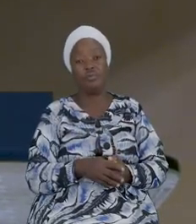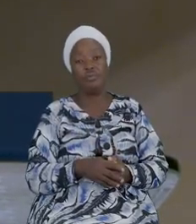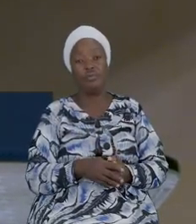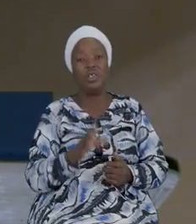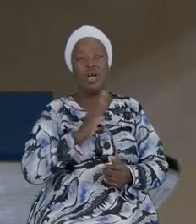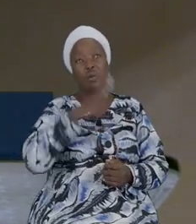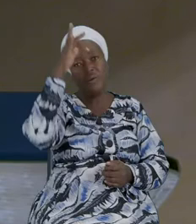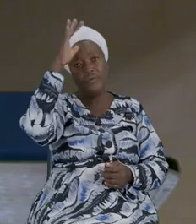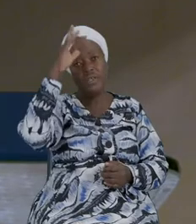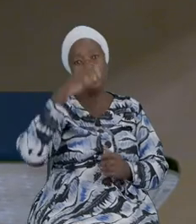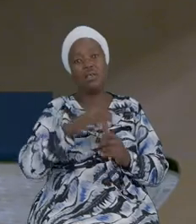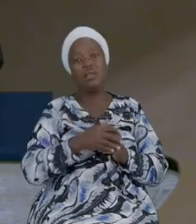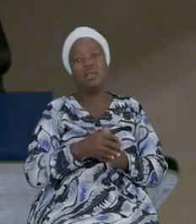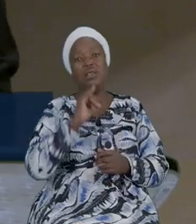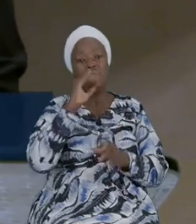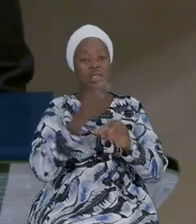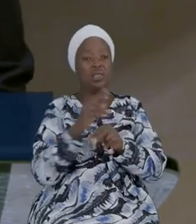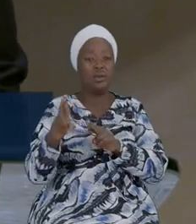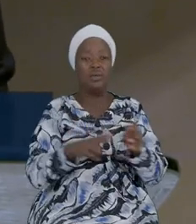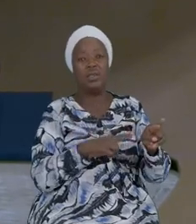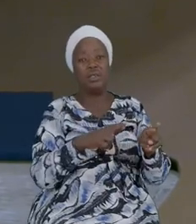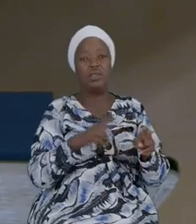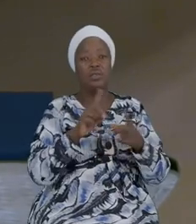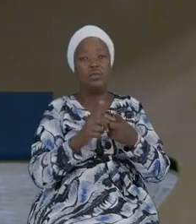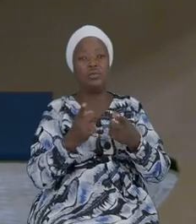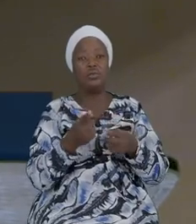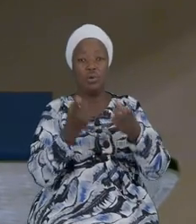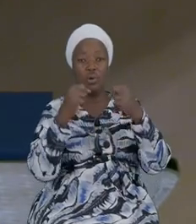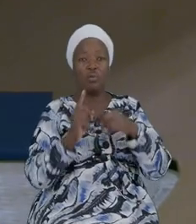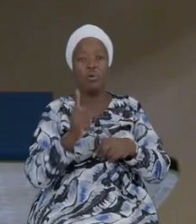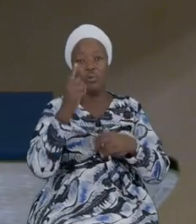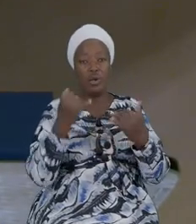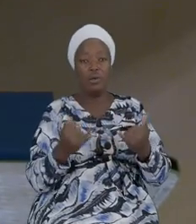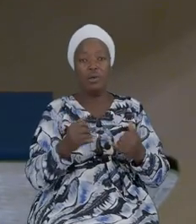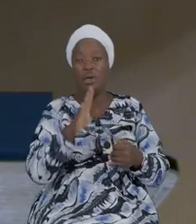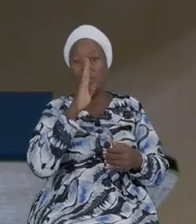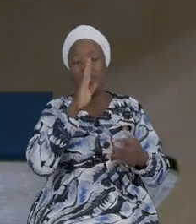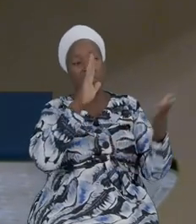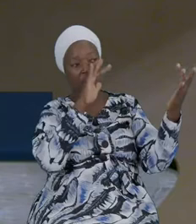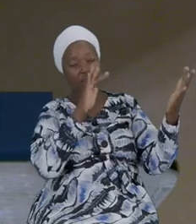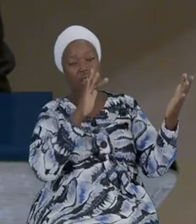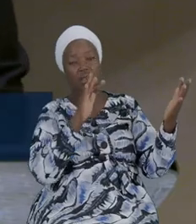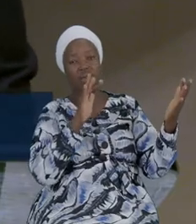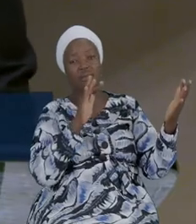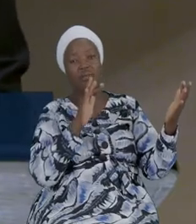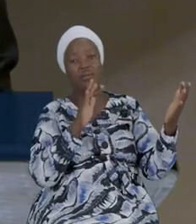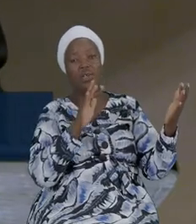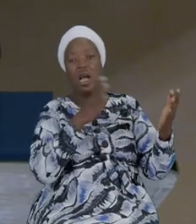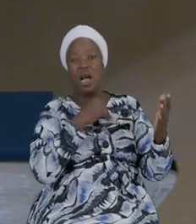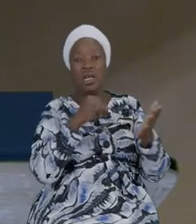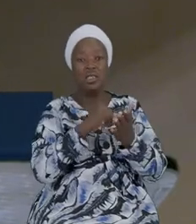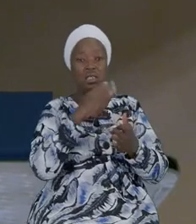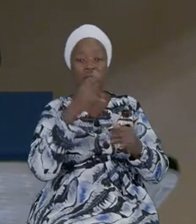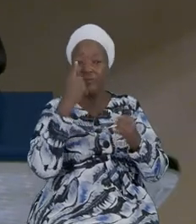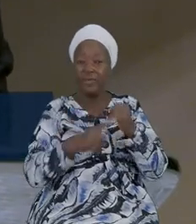Father is getting ready to come up. Be expectant. And it is the